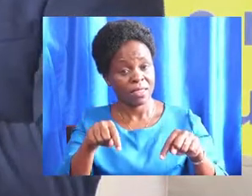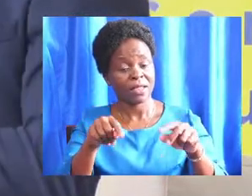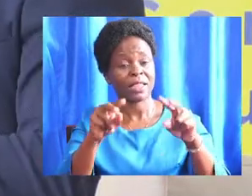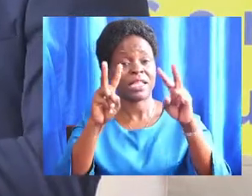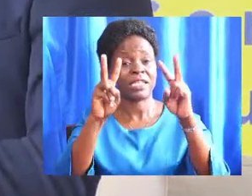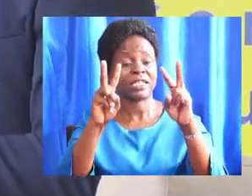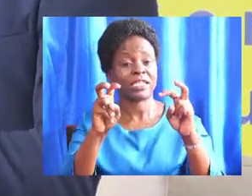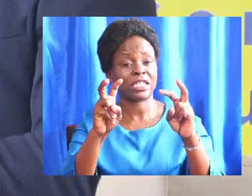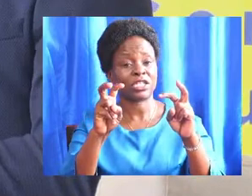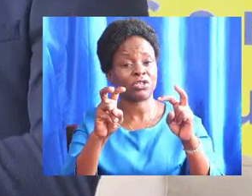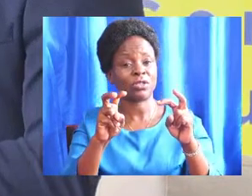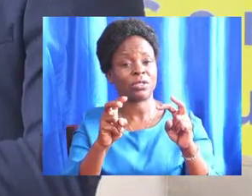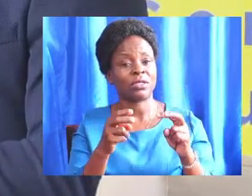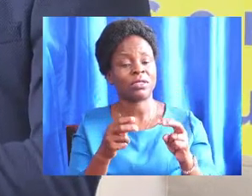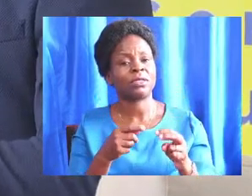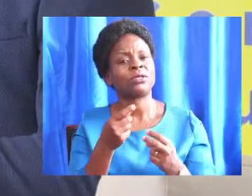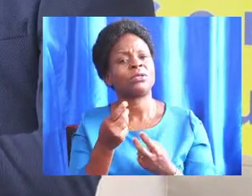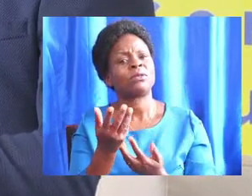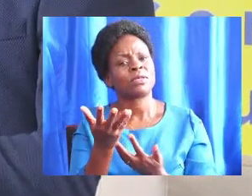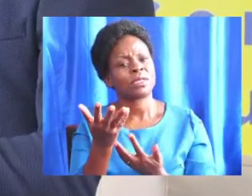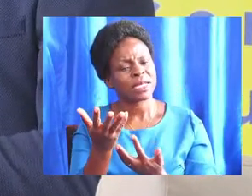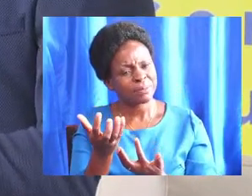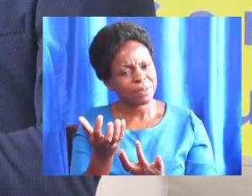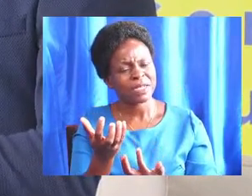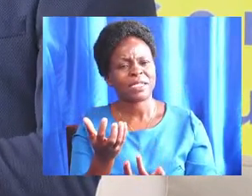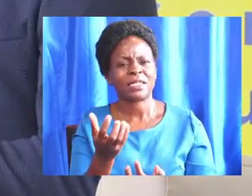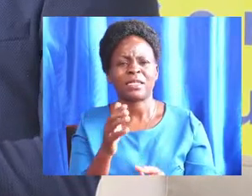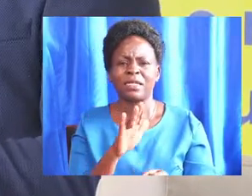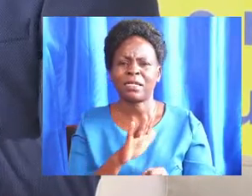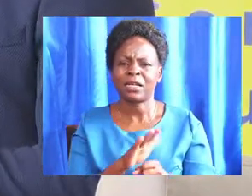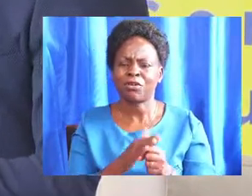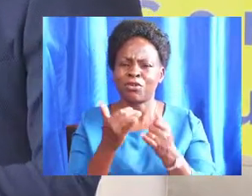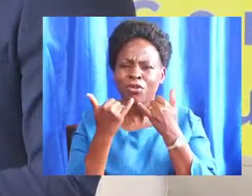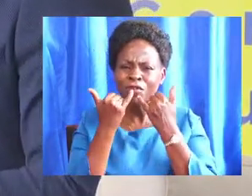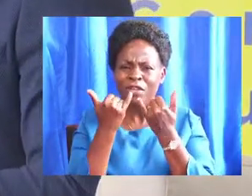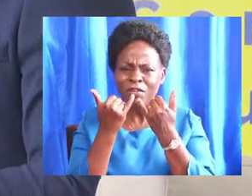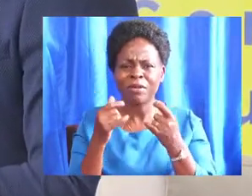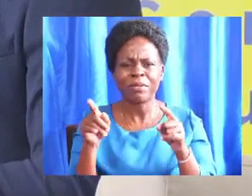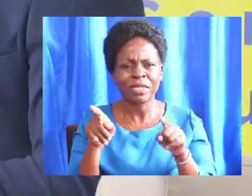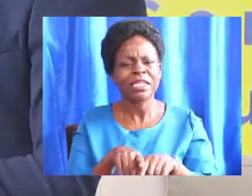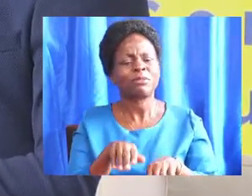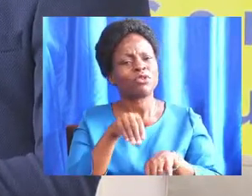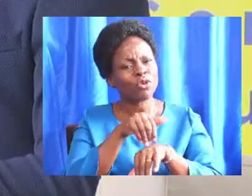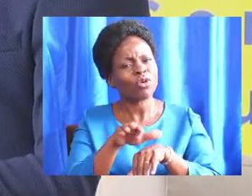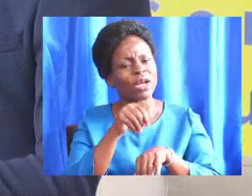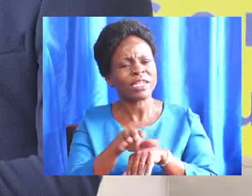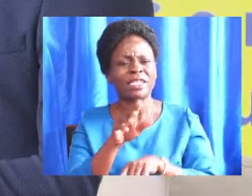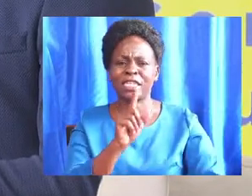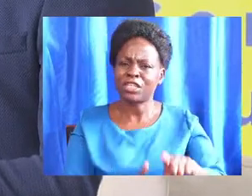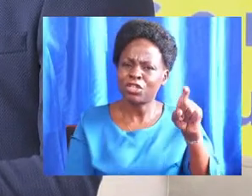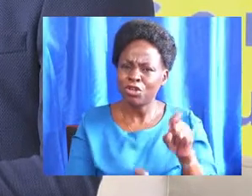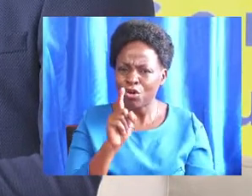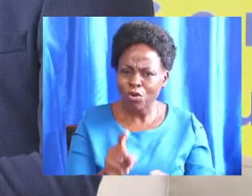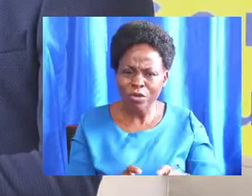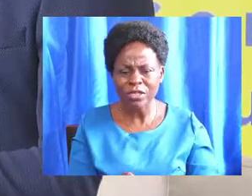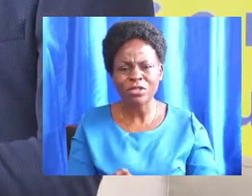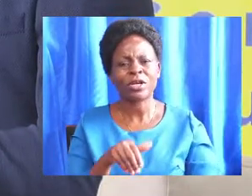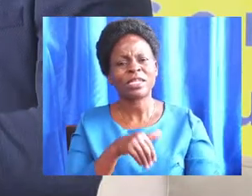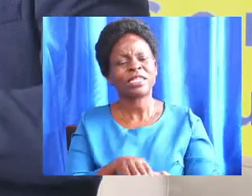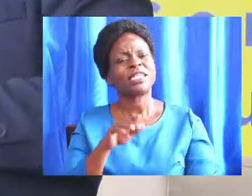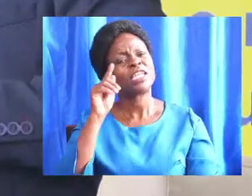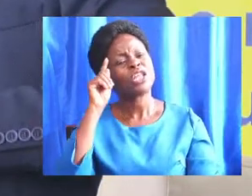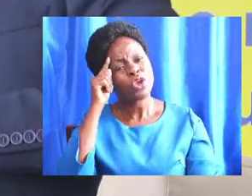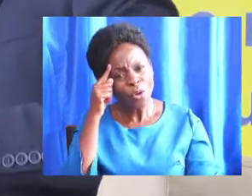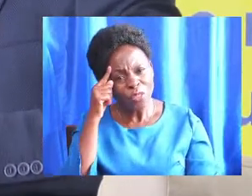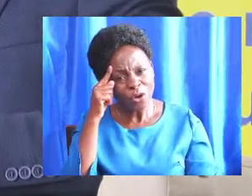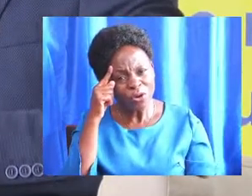session, you should expect, of course, a lot of information, but you can send in your question, you can send in your thought.